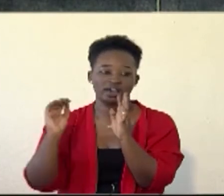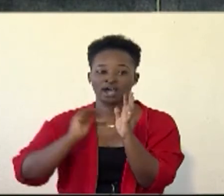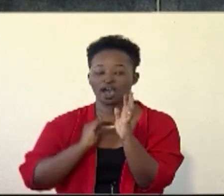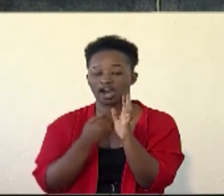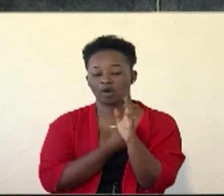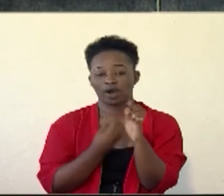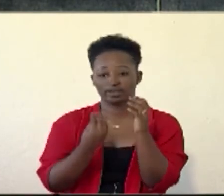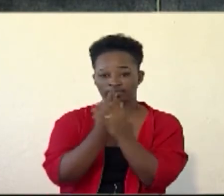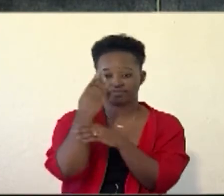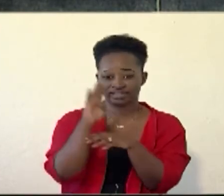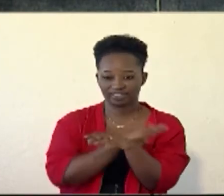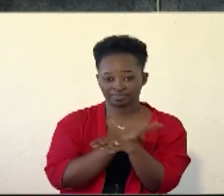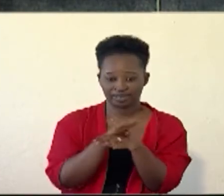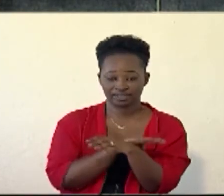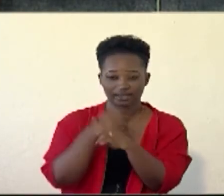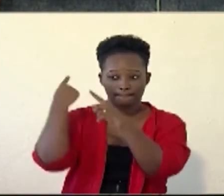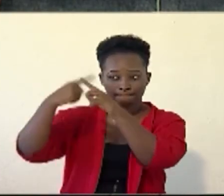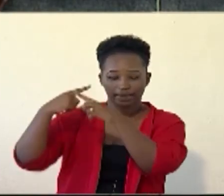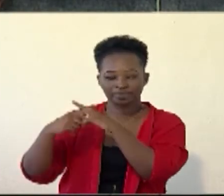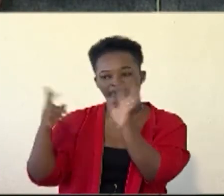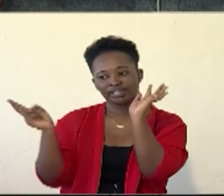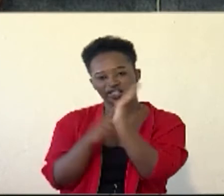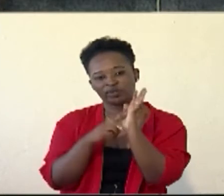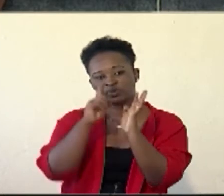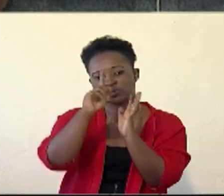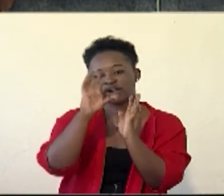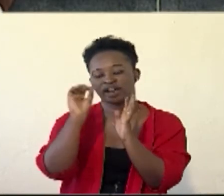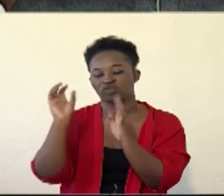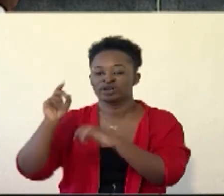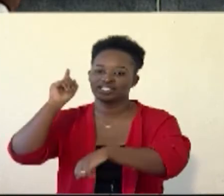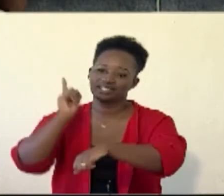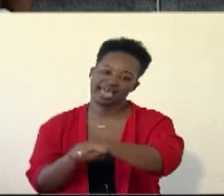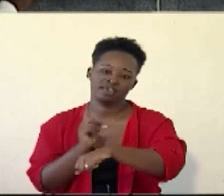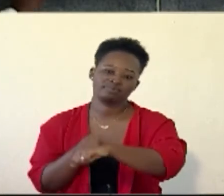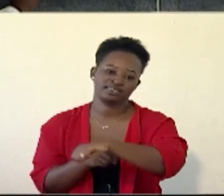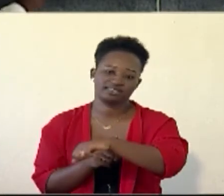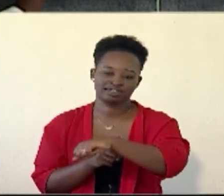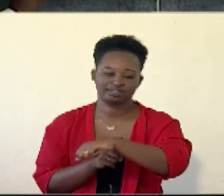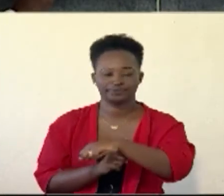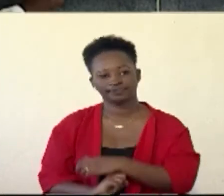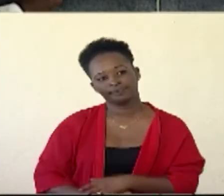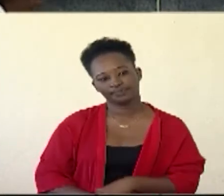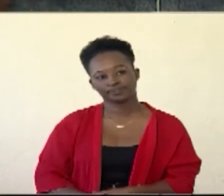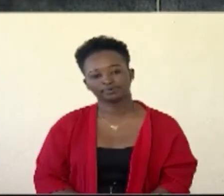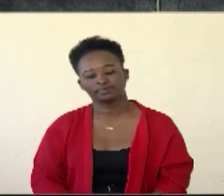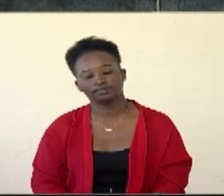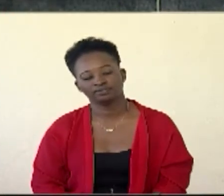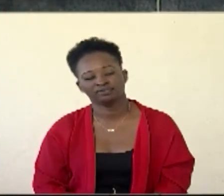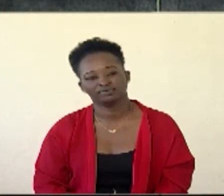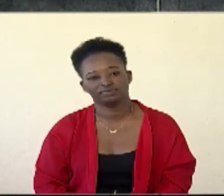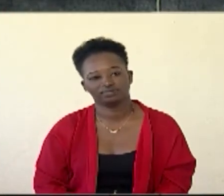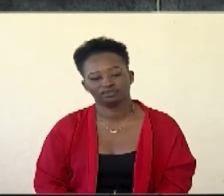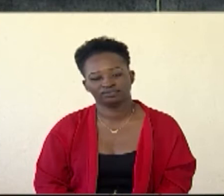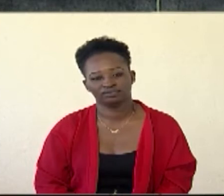investment multiplier is 100 times. Is 100